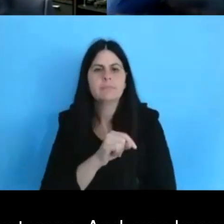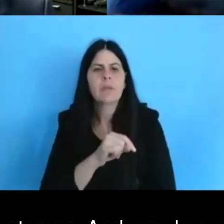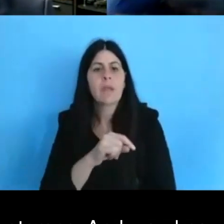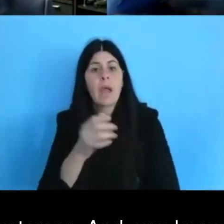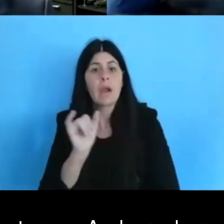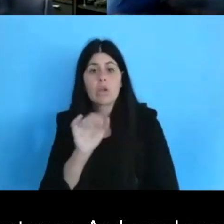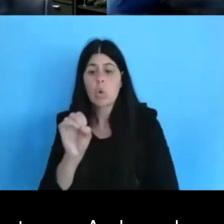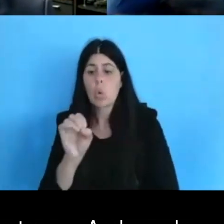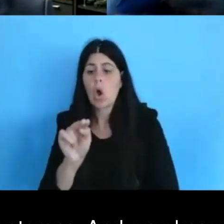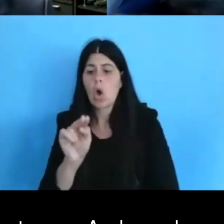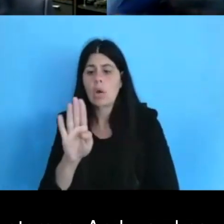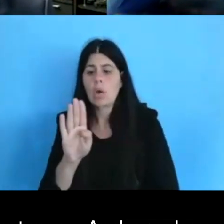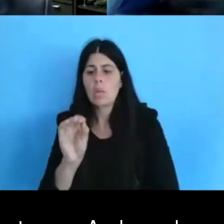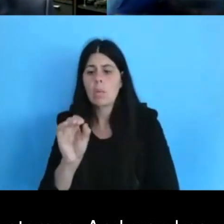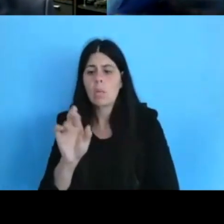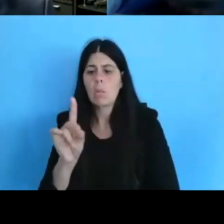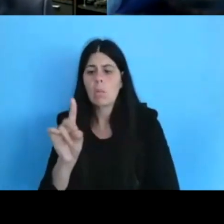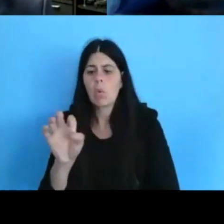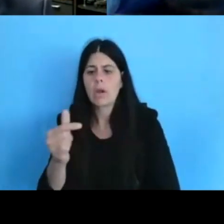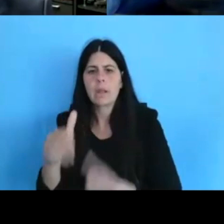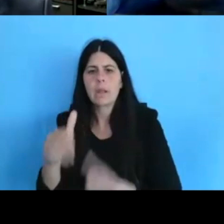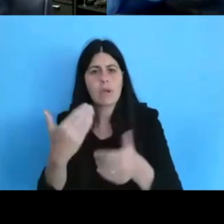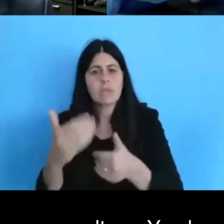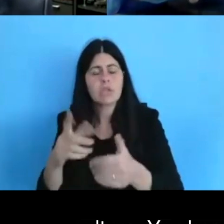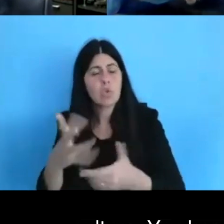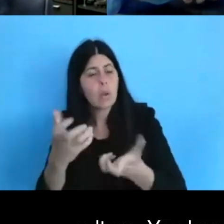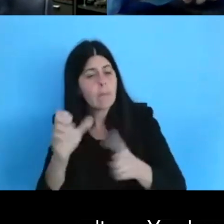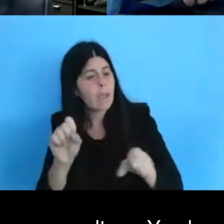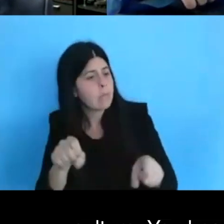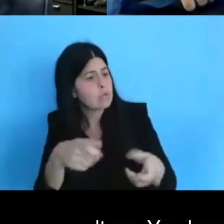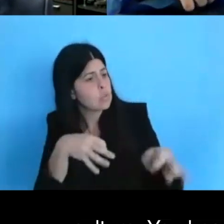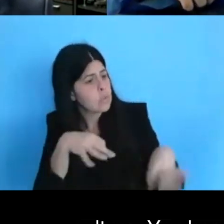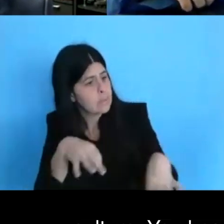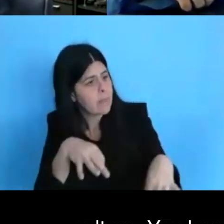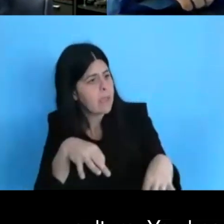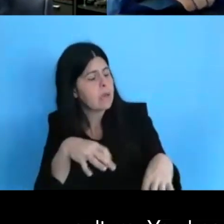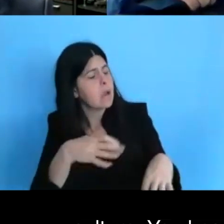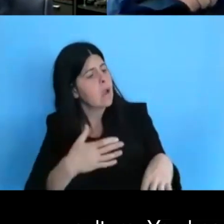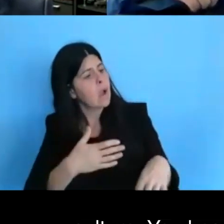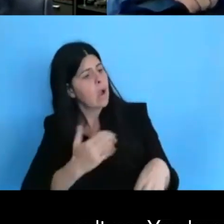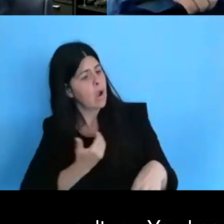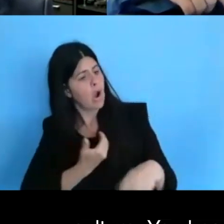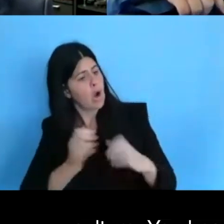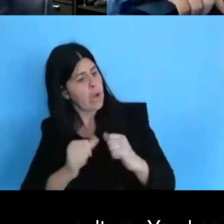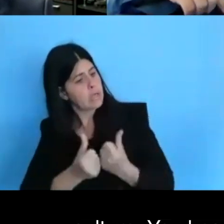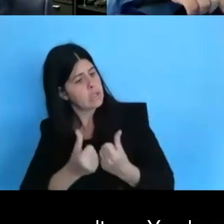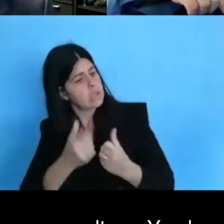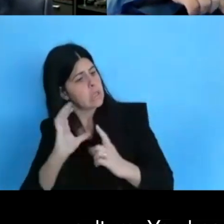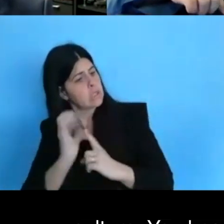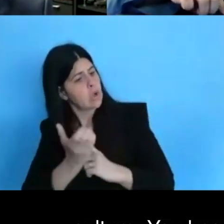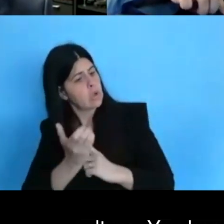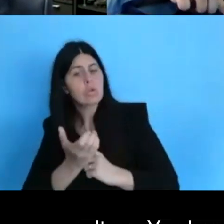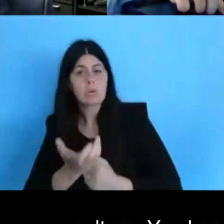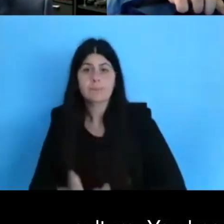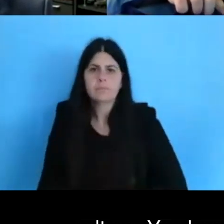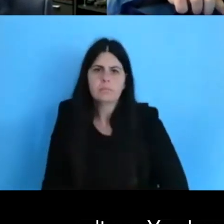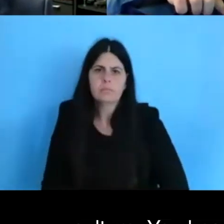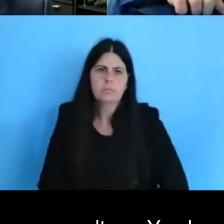able to explain your agency's culture. Most veterans